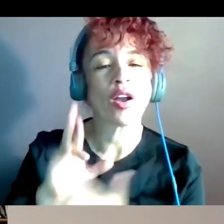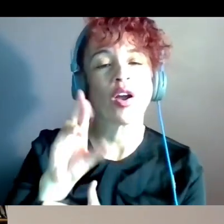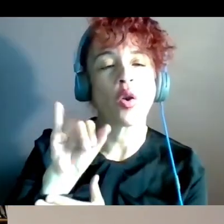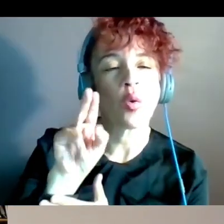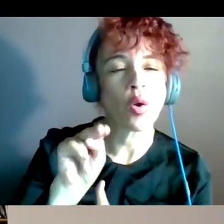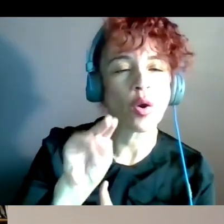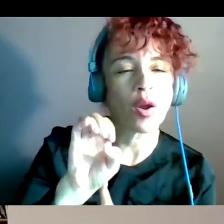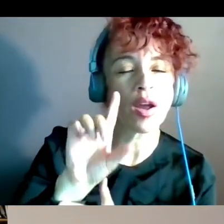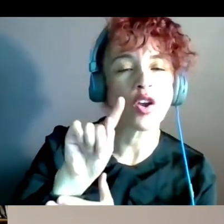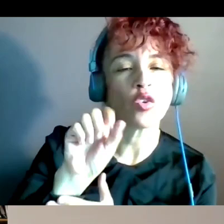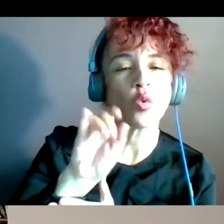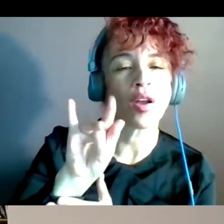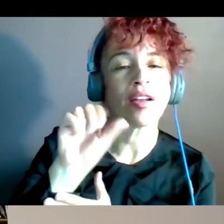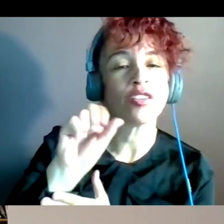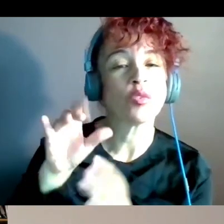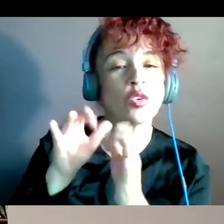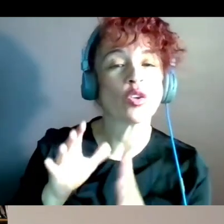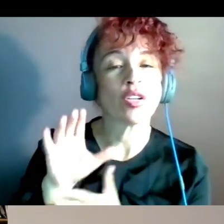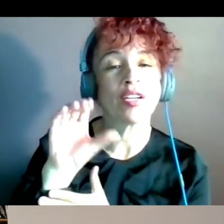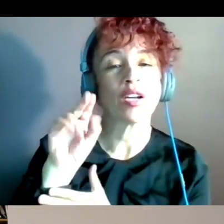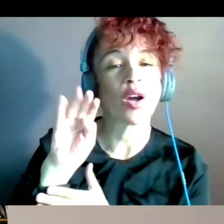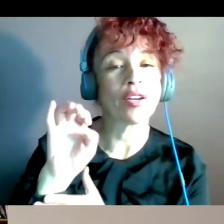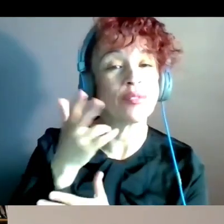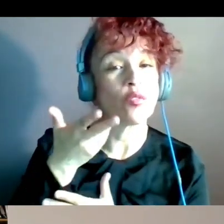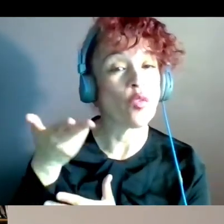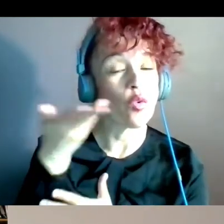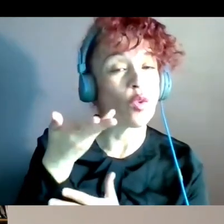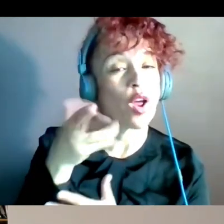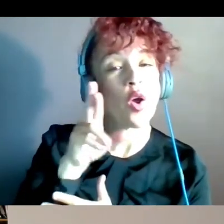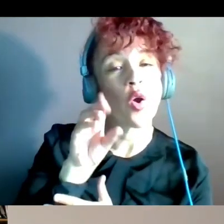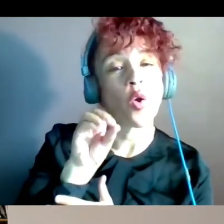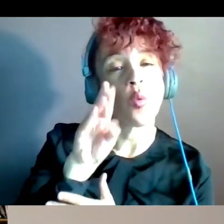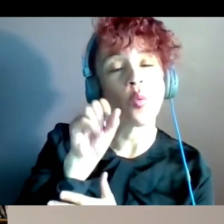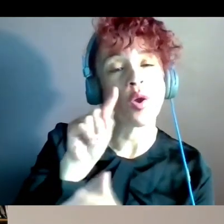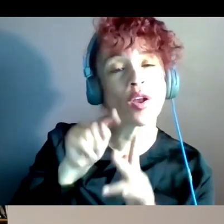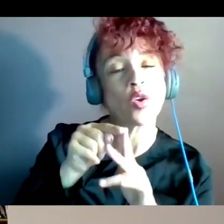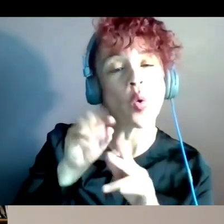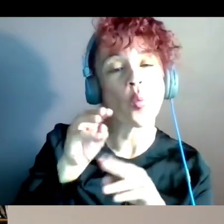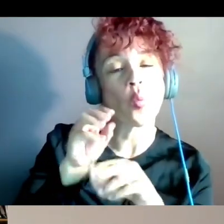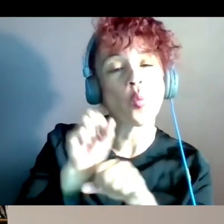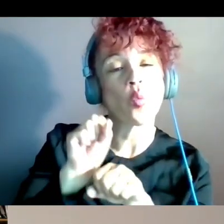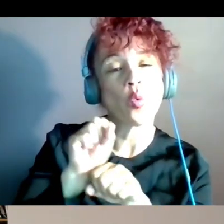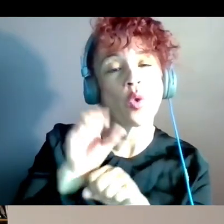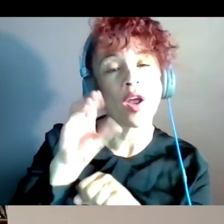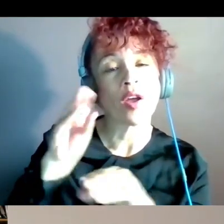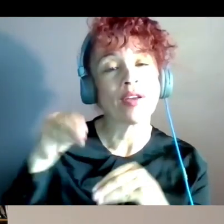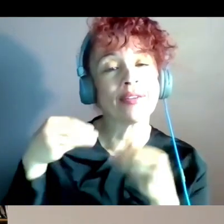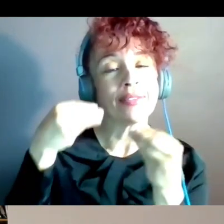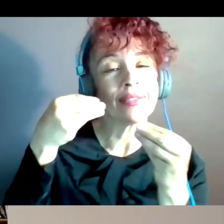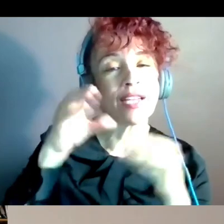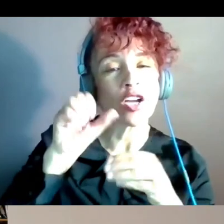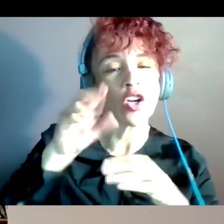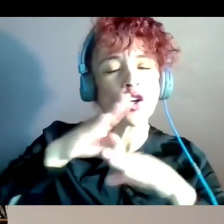Edward Trudel, and ASL interpreter Connie. Robin got his start in woodworking when a coworker gave him a carving knife